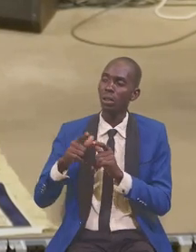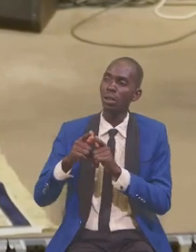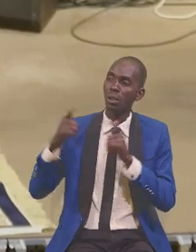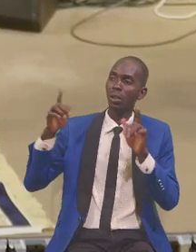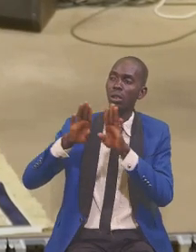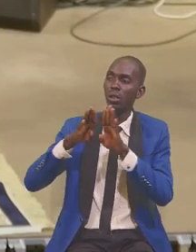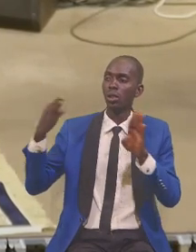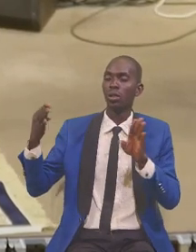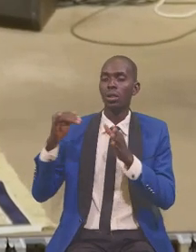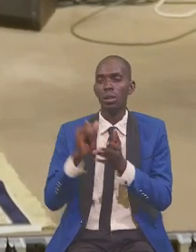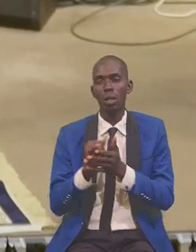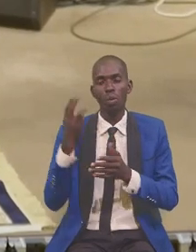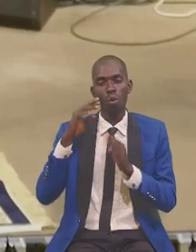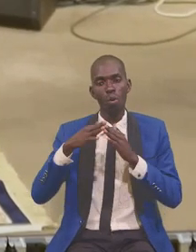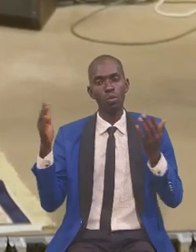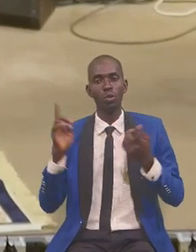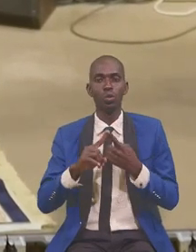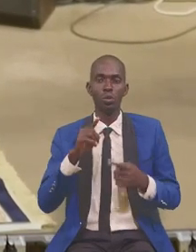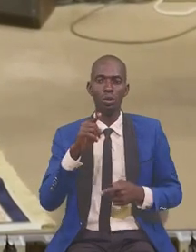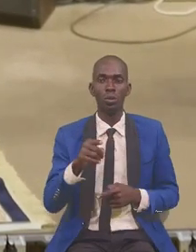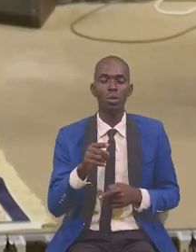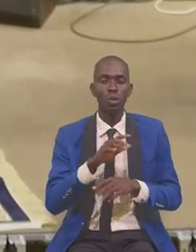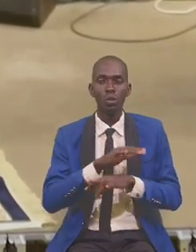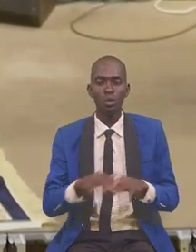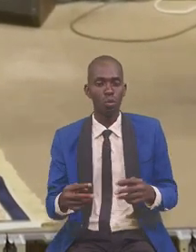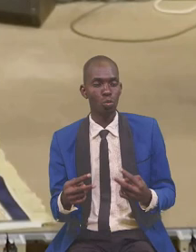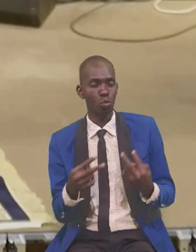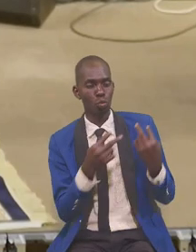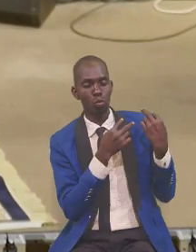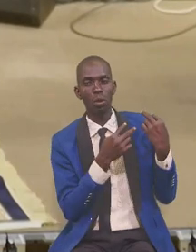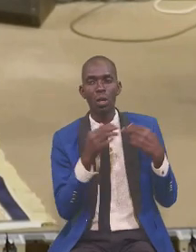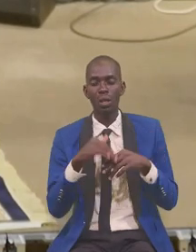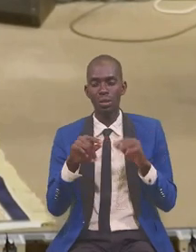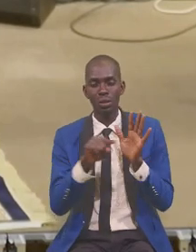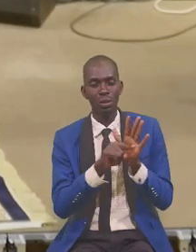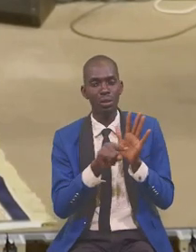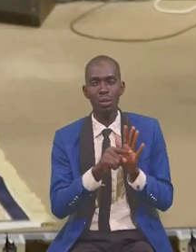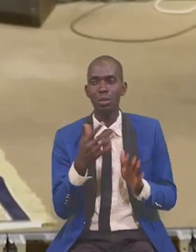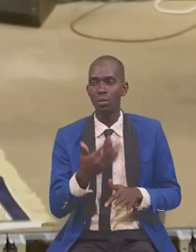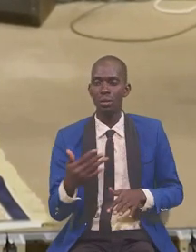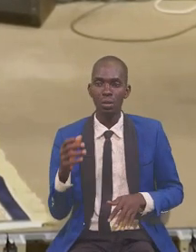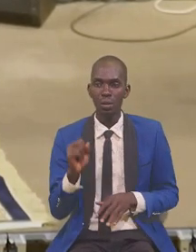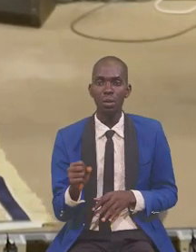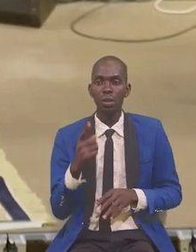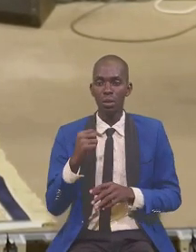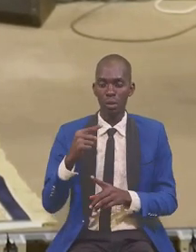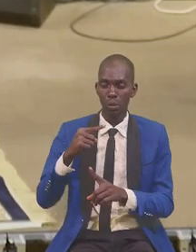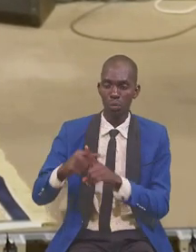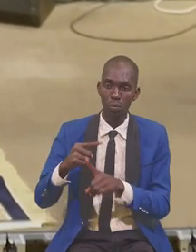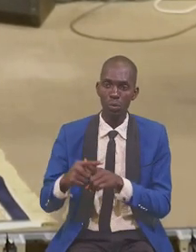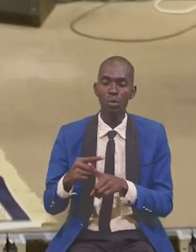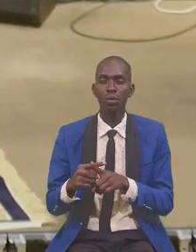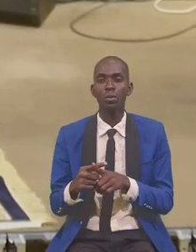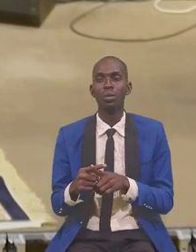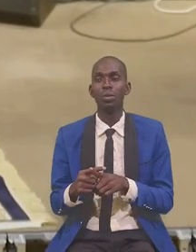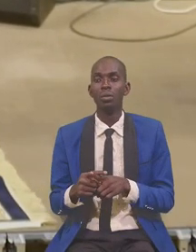was opened unto him. Don't look at the negative. The positive is heavier,